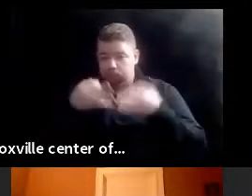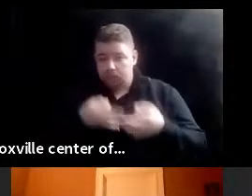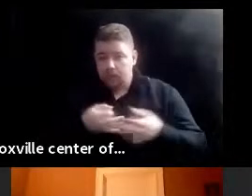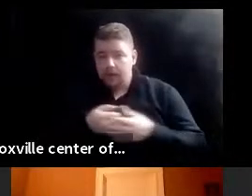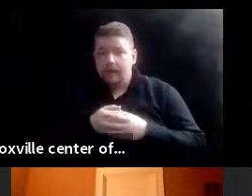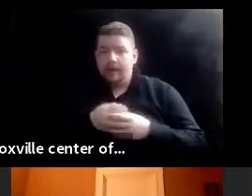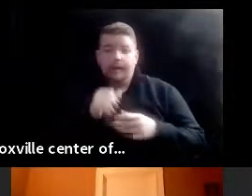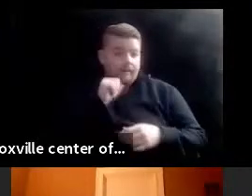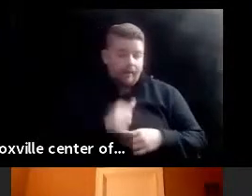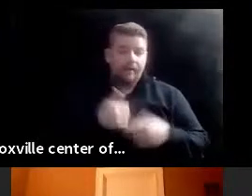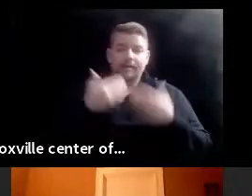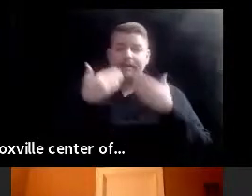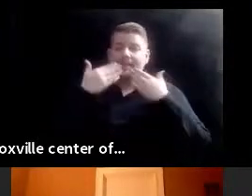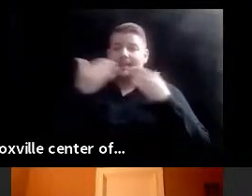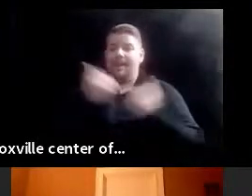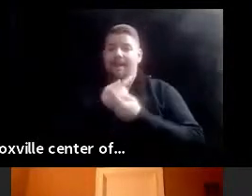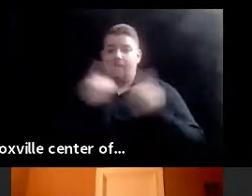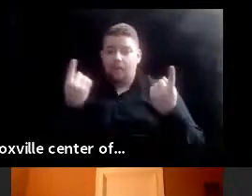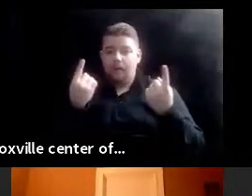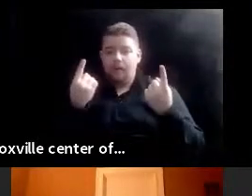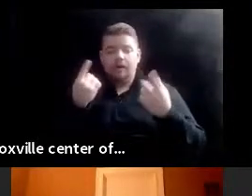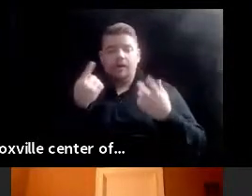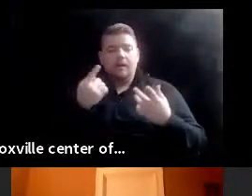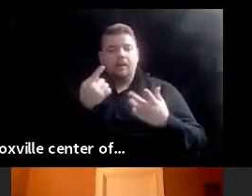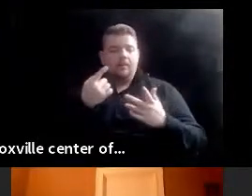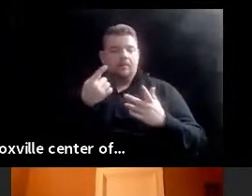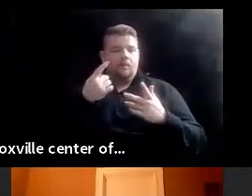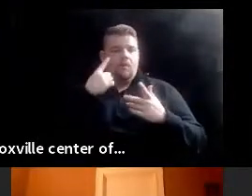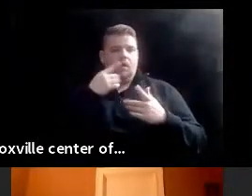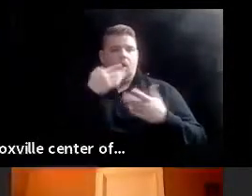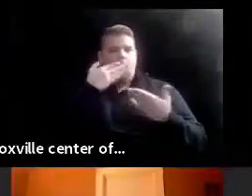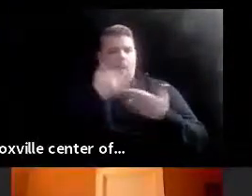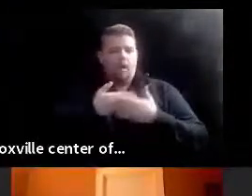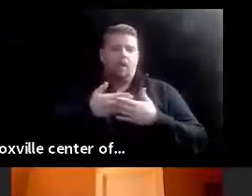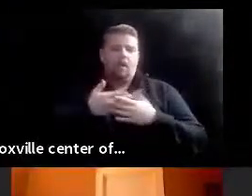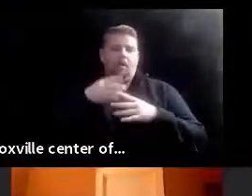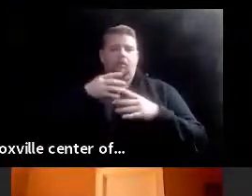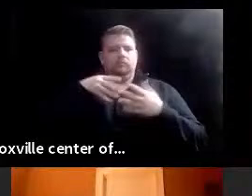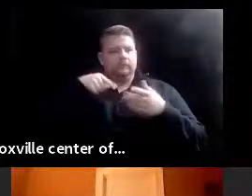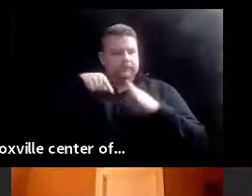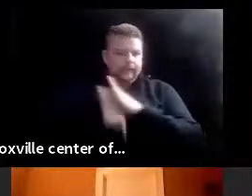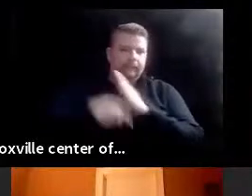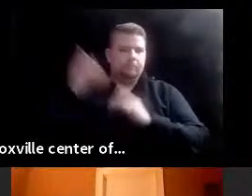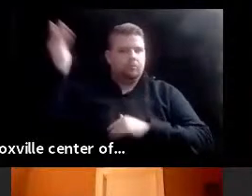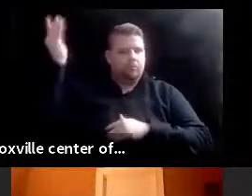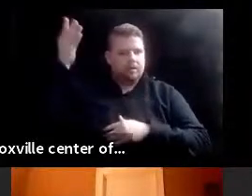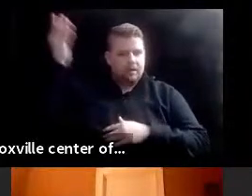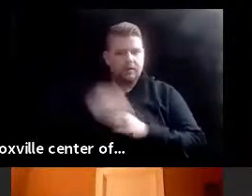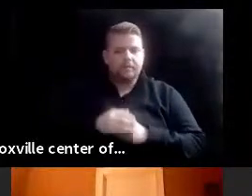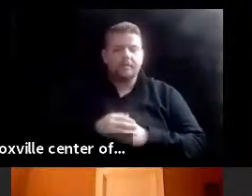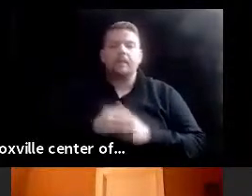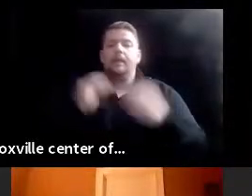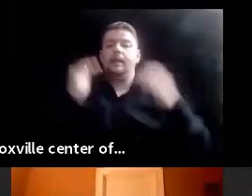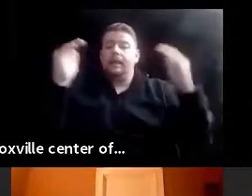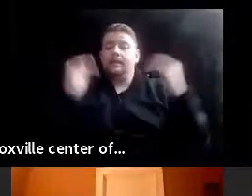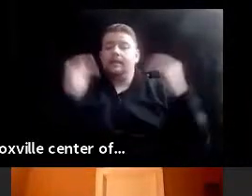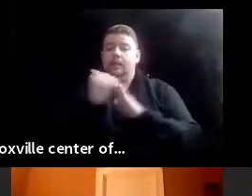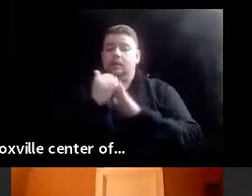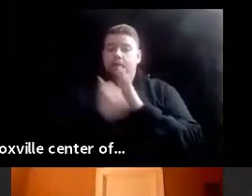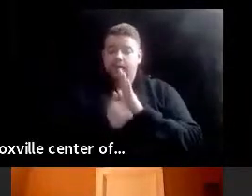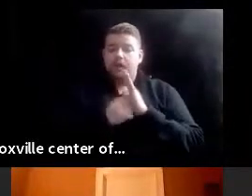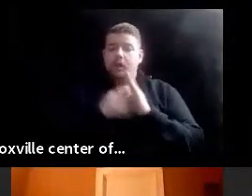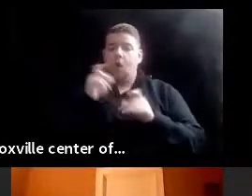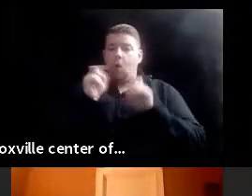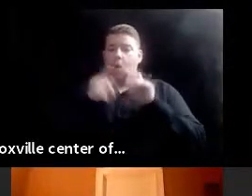If not, again, thanks to everyone for really informative presentation. Next item on the agenda are questions for